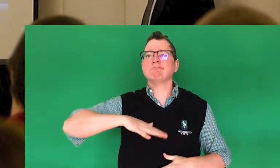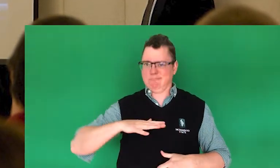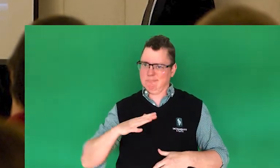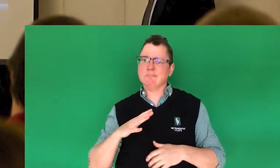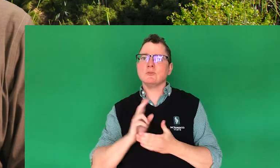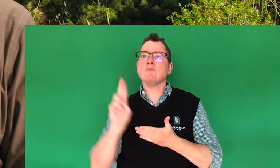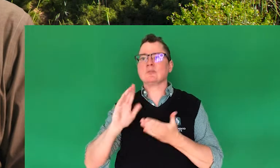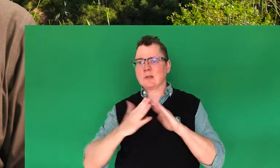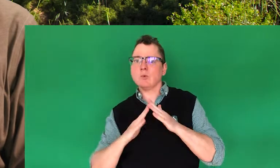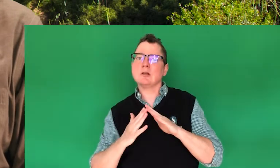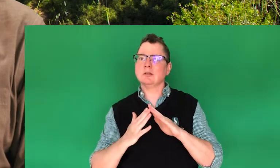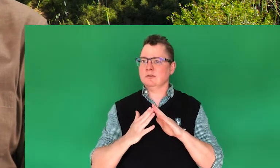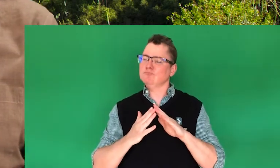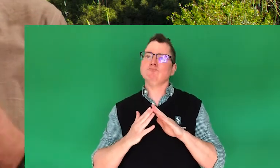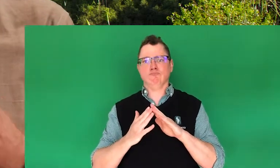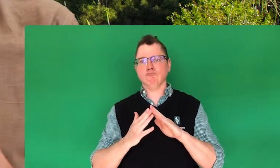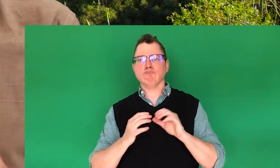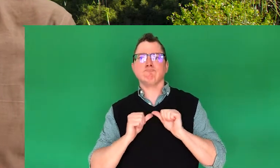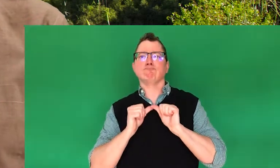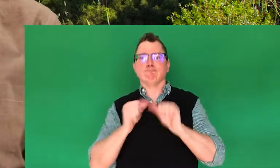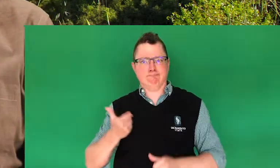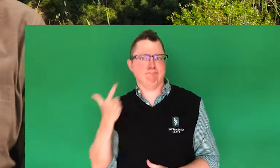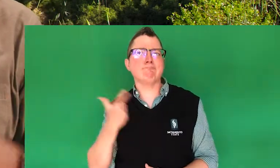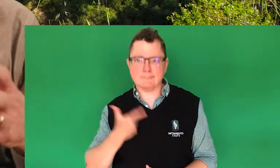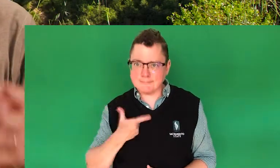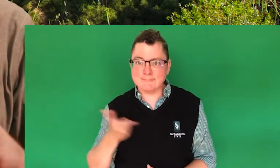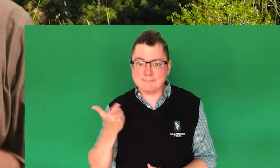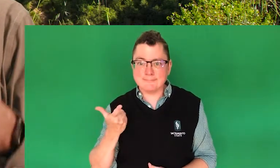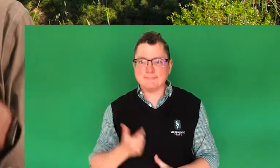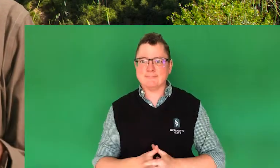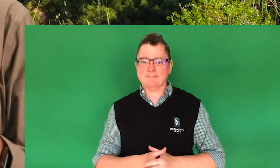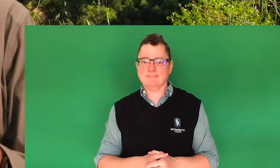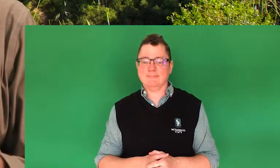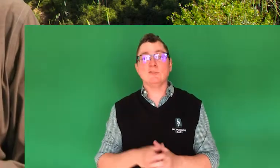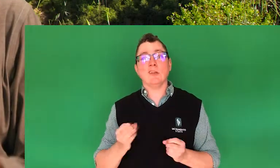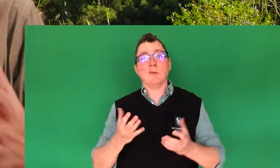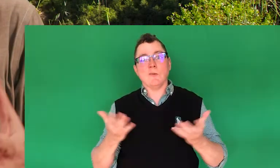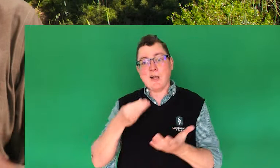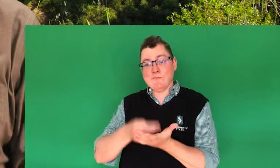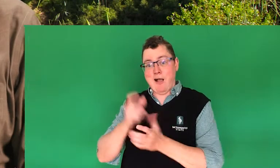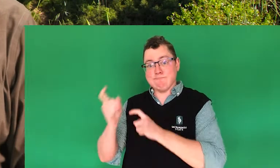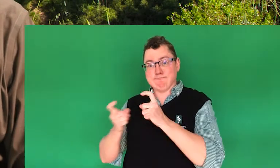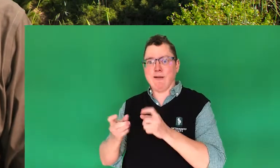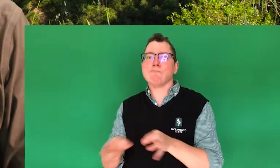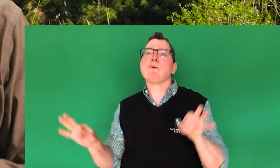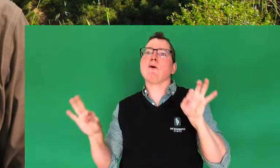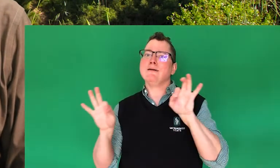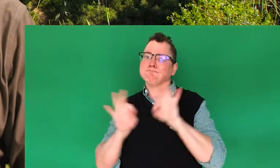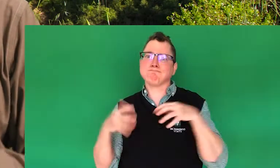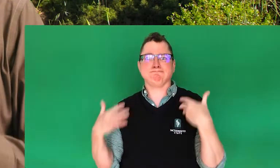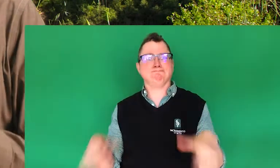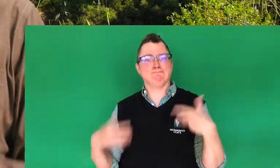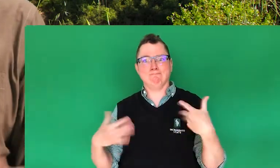makes us strong. That's what makes us viable as a campus, as a community.